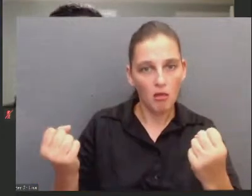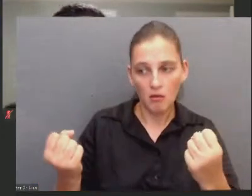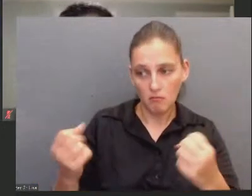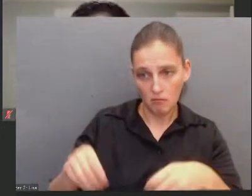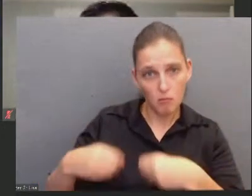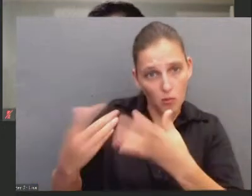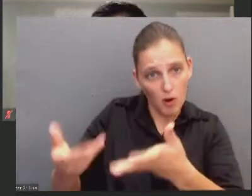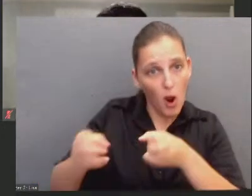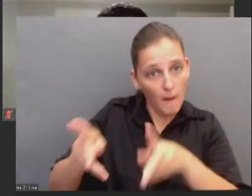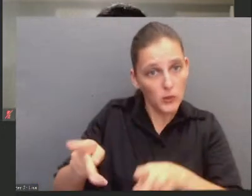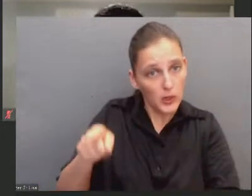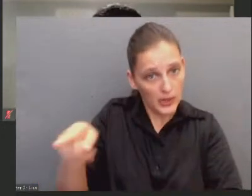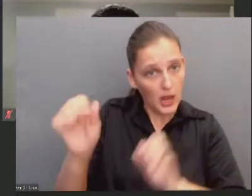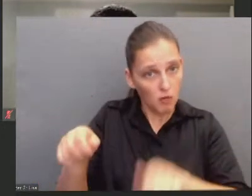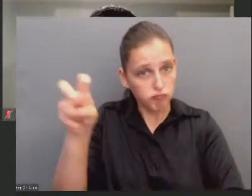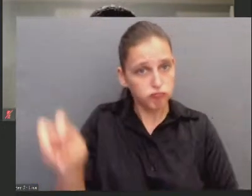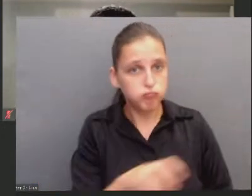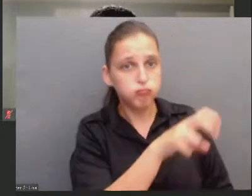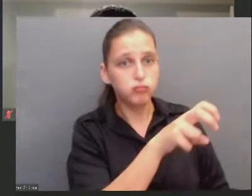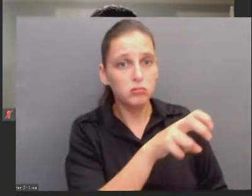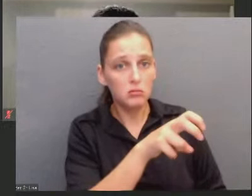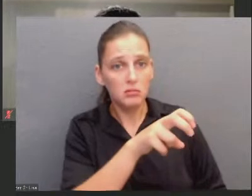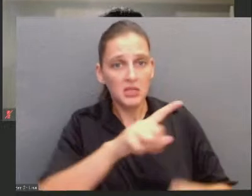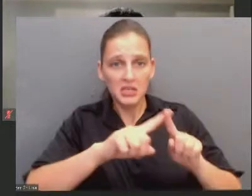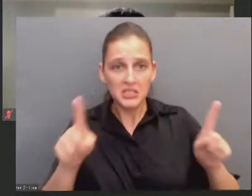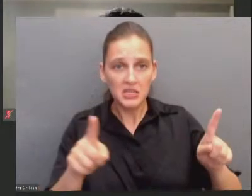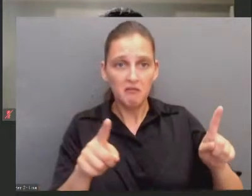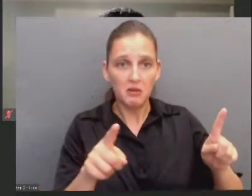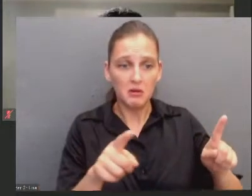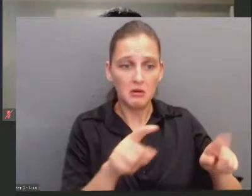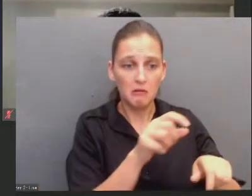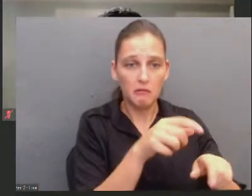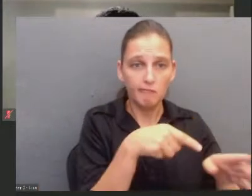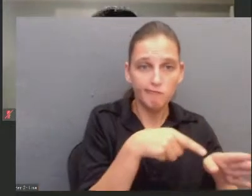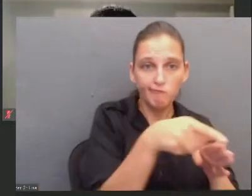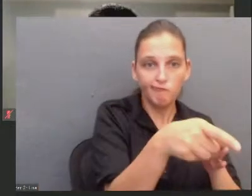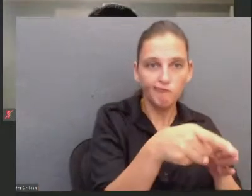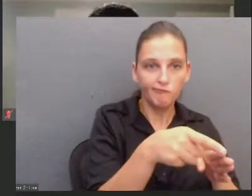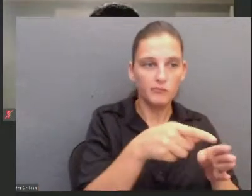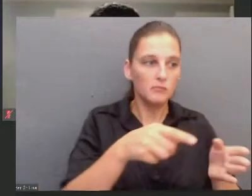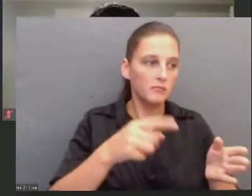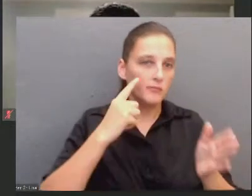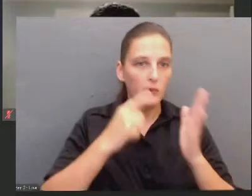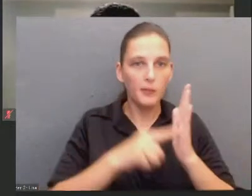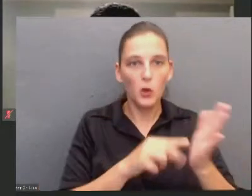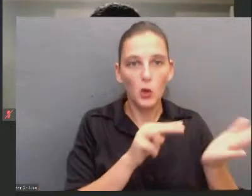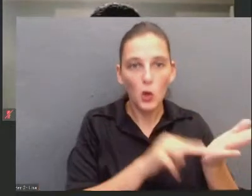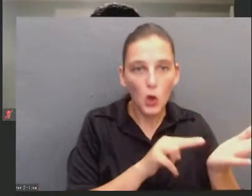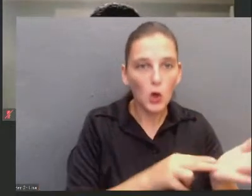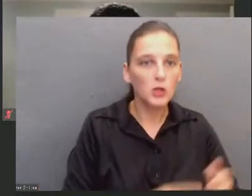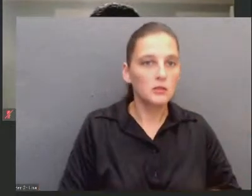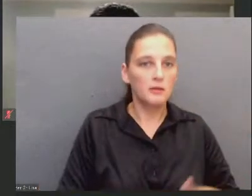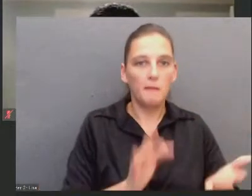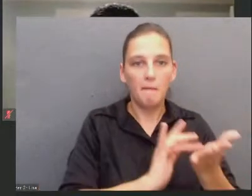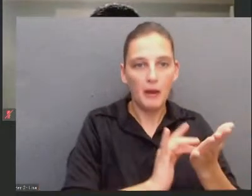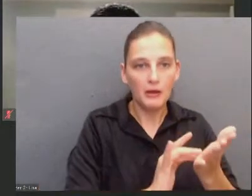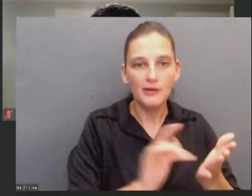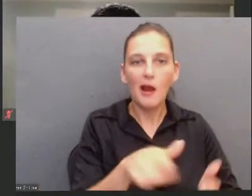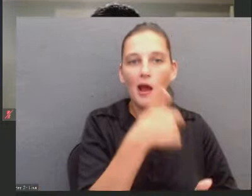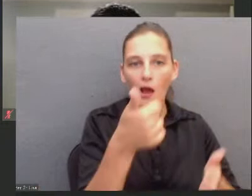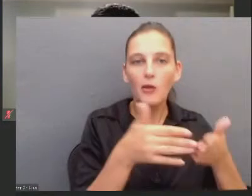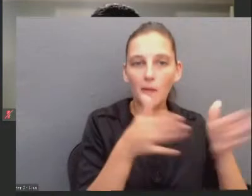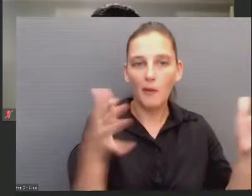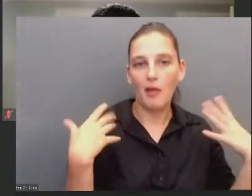other health, the pipeline, maybe it, like, for example, nursing, medicine, or public health as well. So just wanted